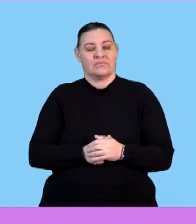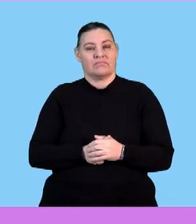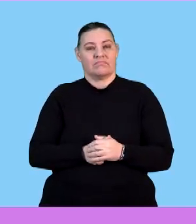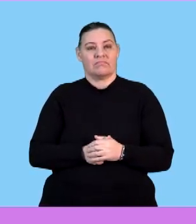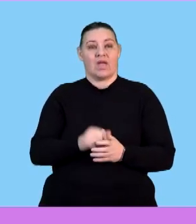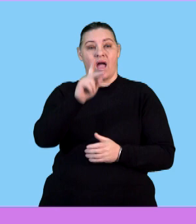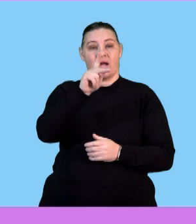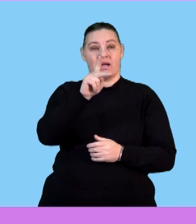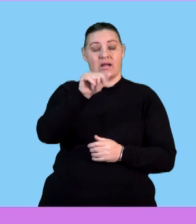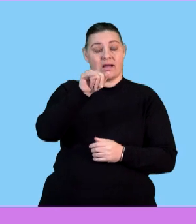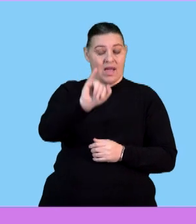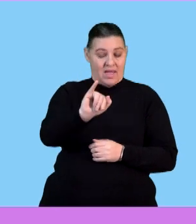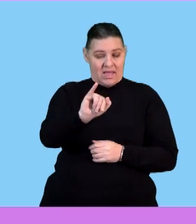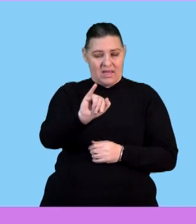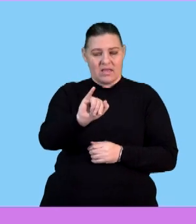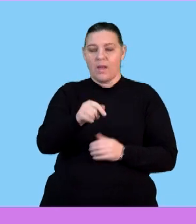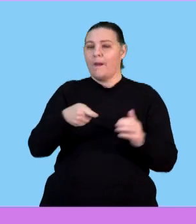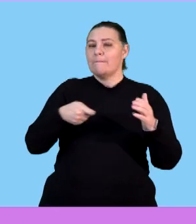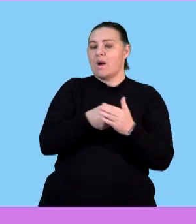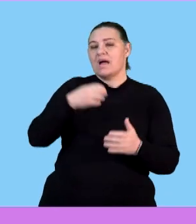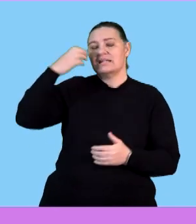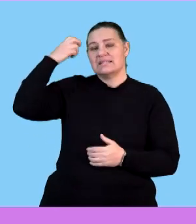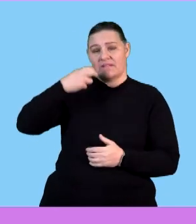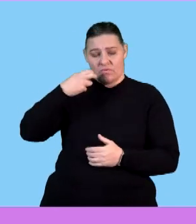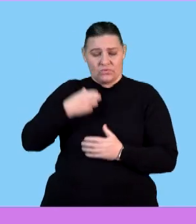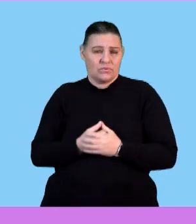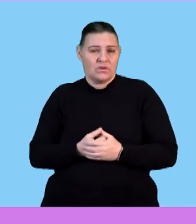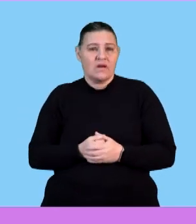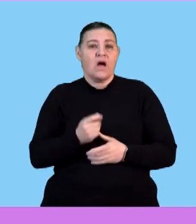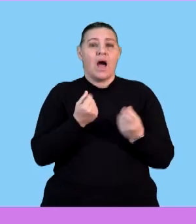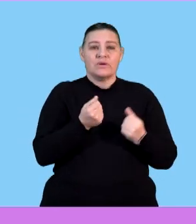All right, Kai bought a cell phone for